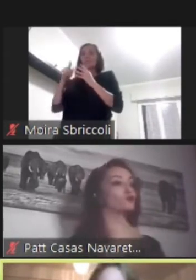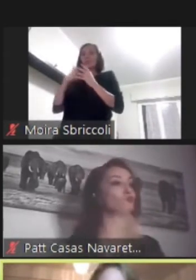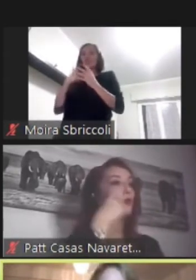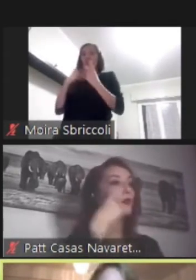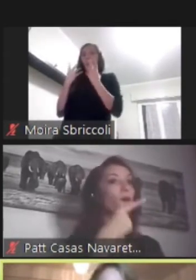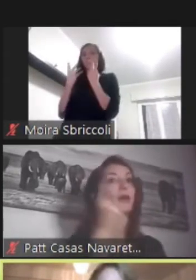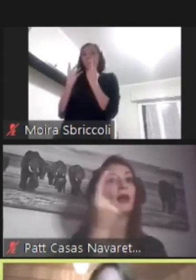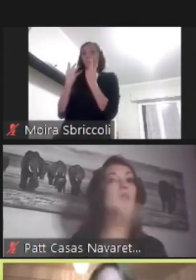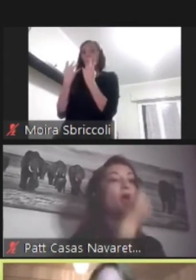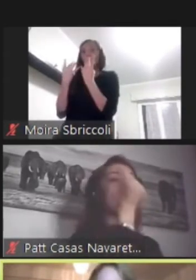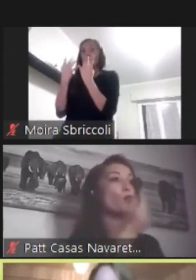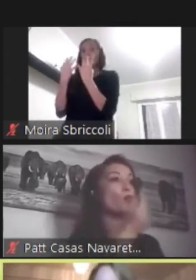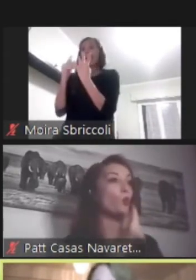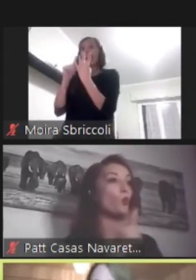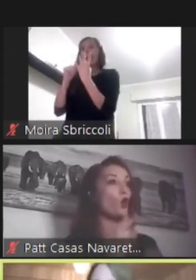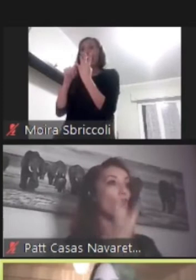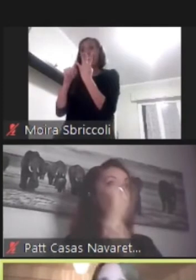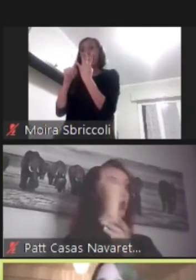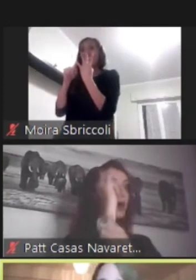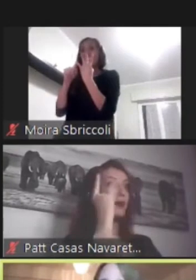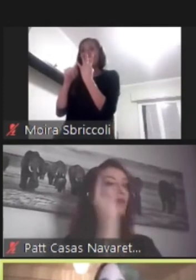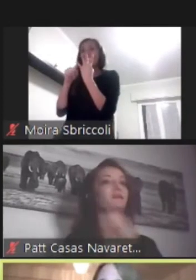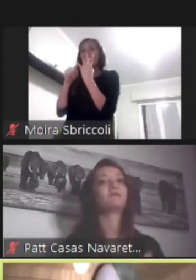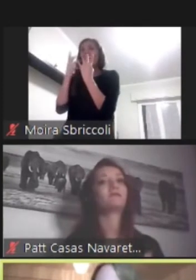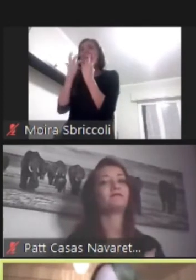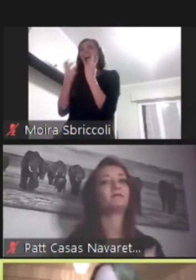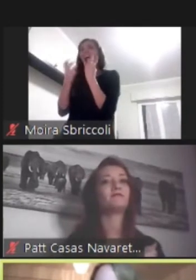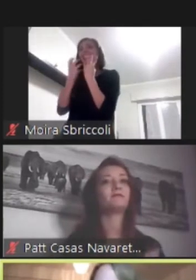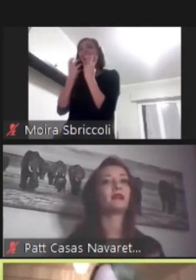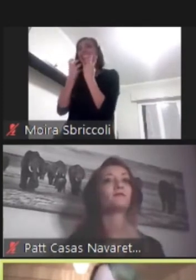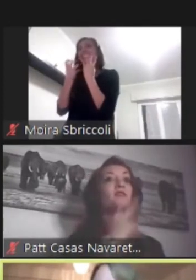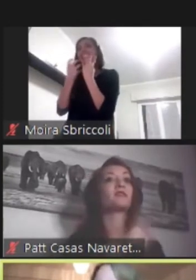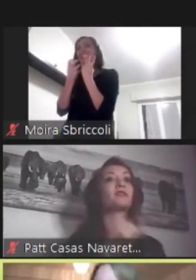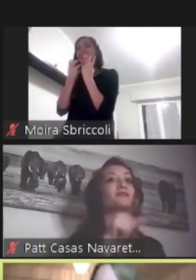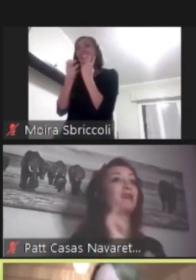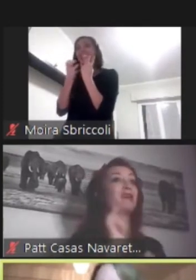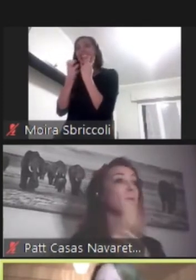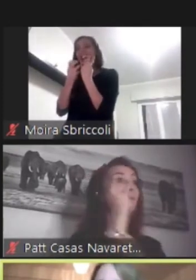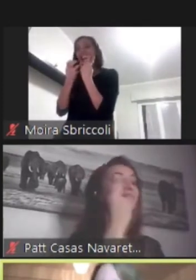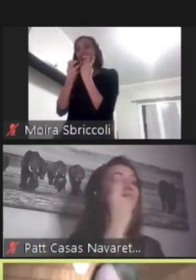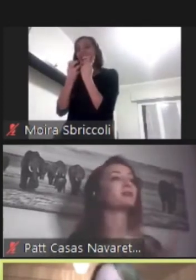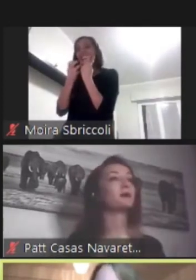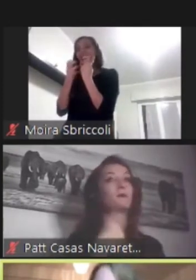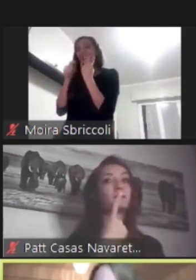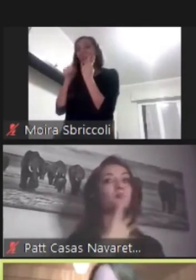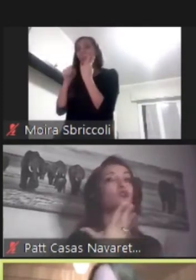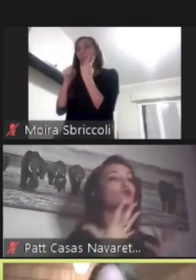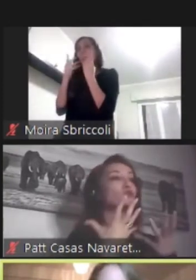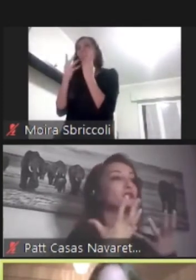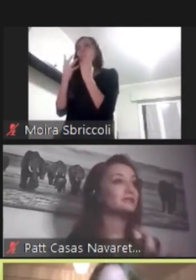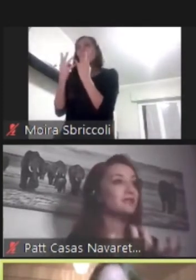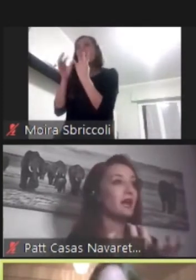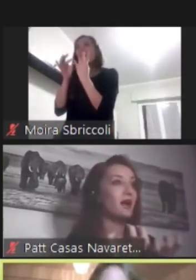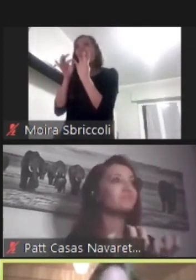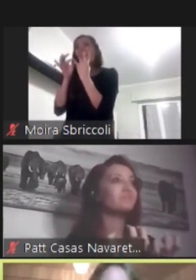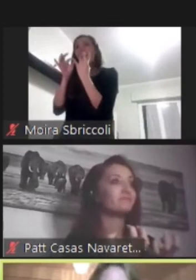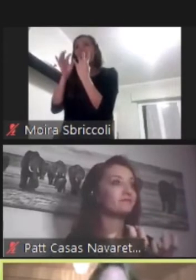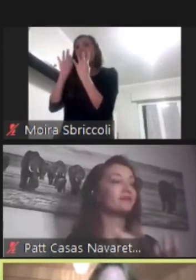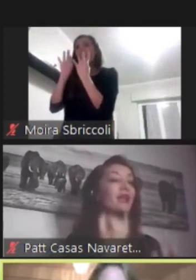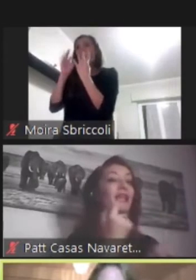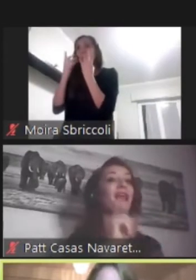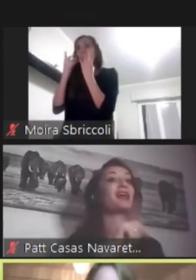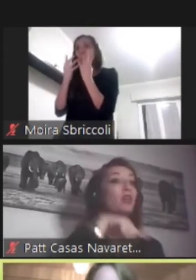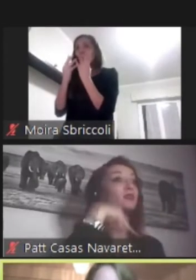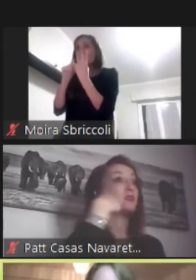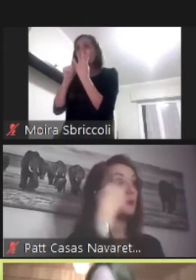powder. It's also really good for helping you to relax and maybe get you into a good sleep